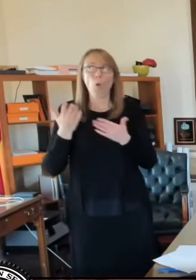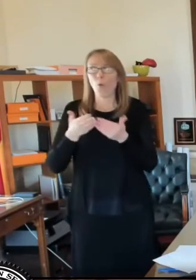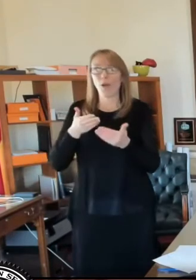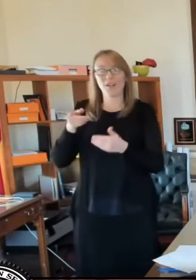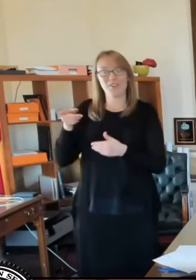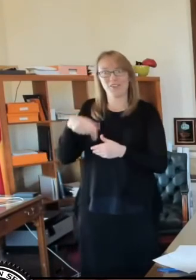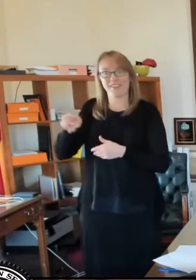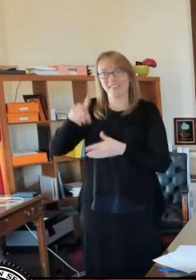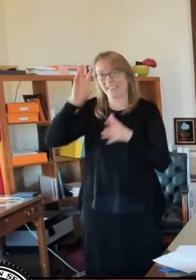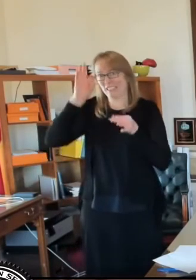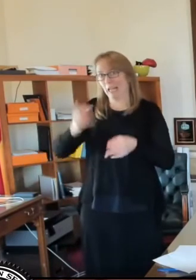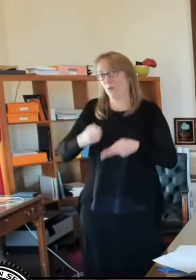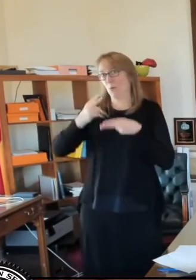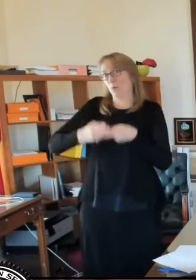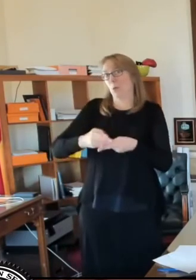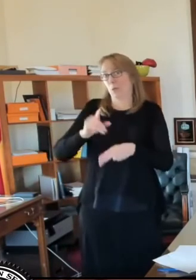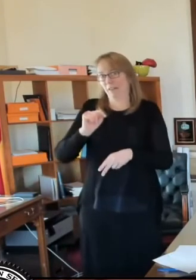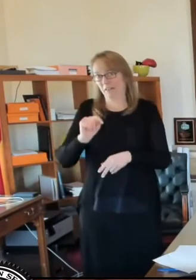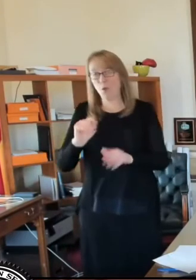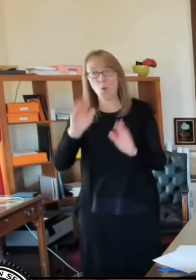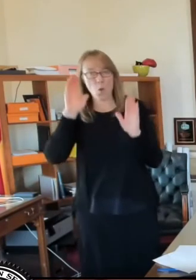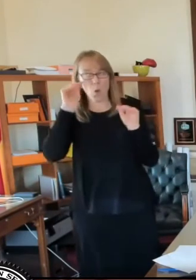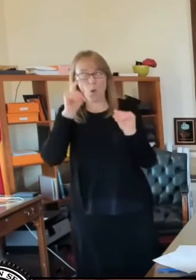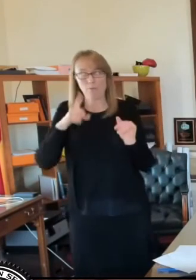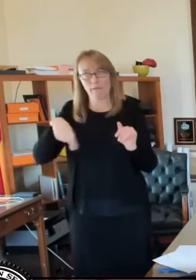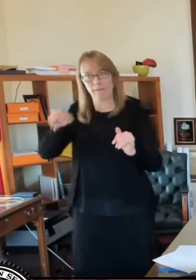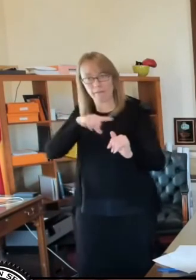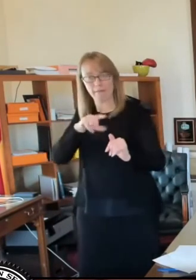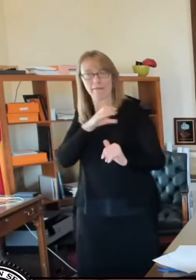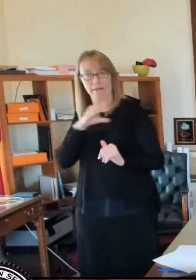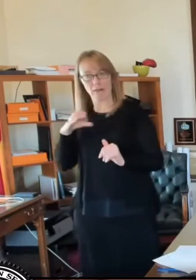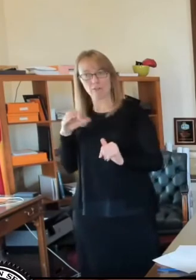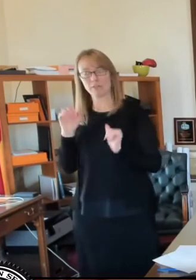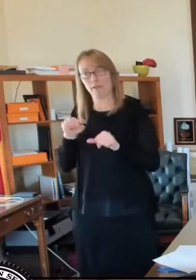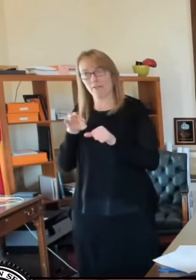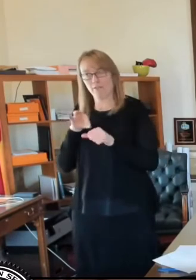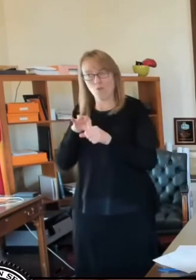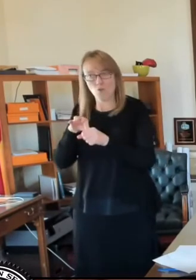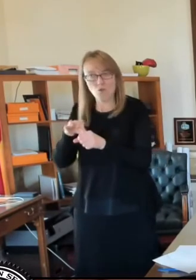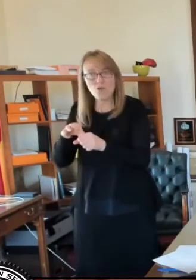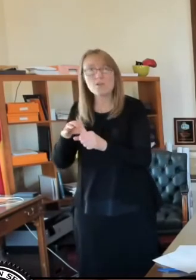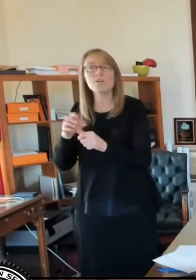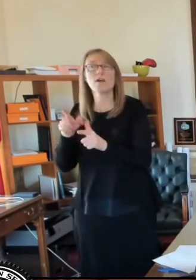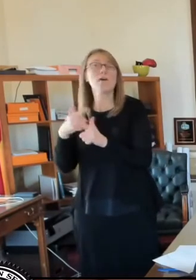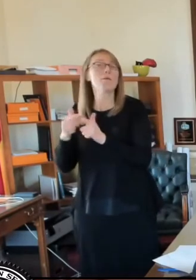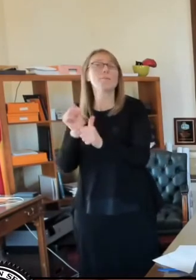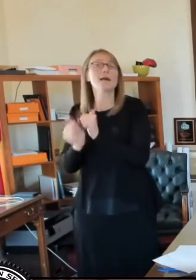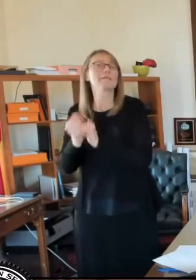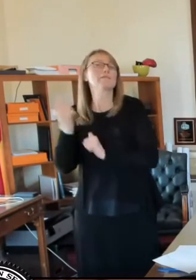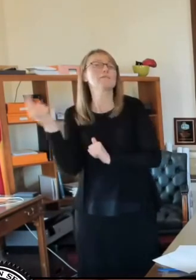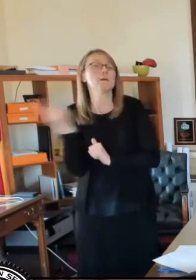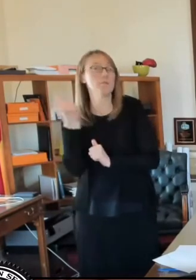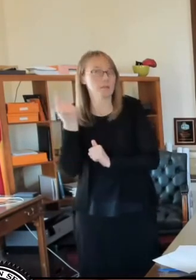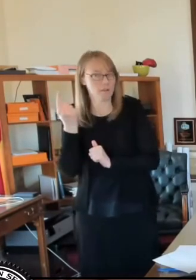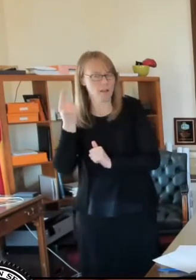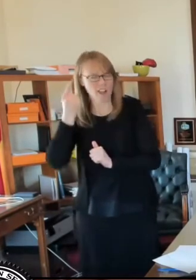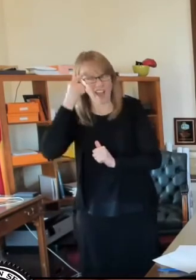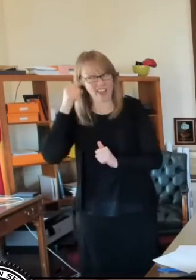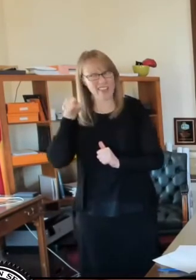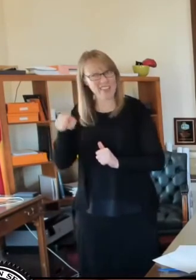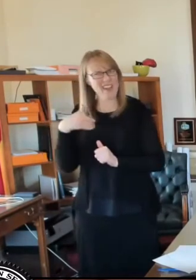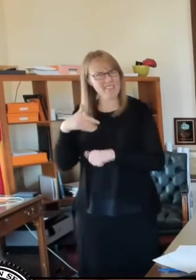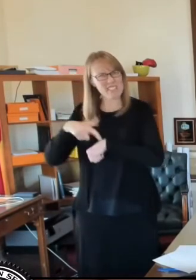before the end of the year. I think, from what I read, it's only probably until this Friday before, you know, that they have to do